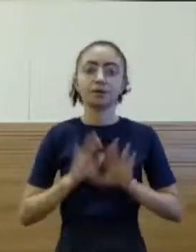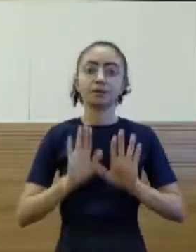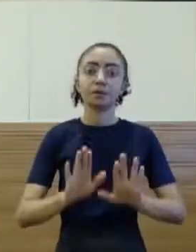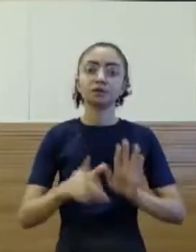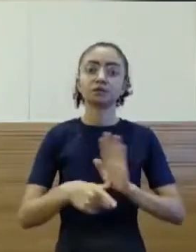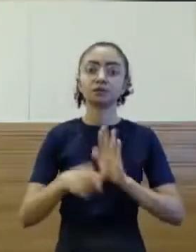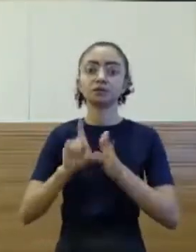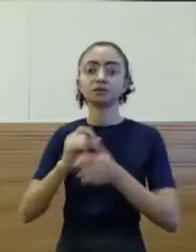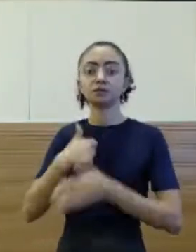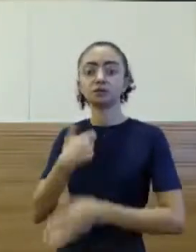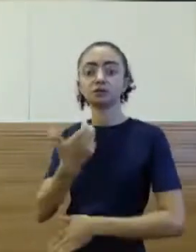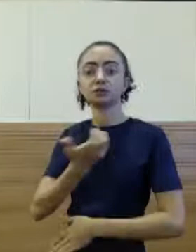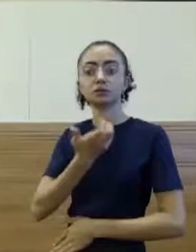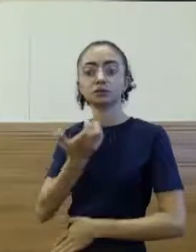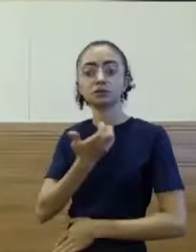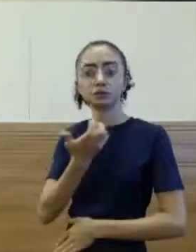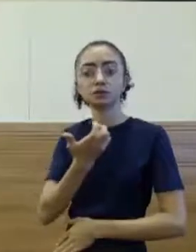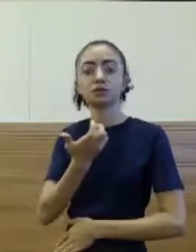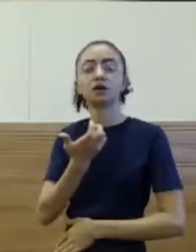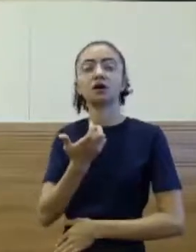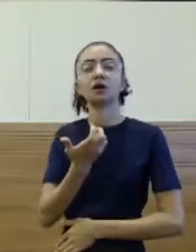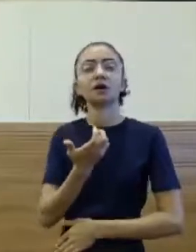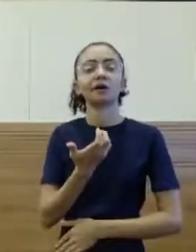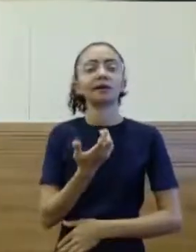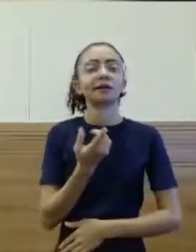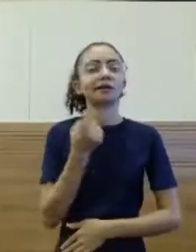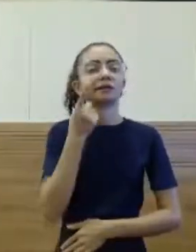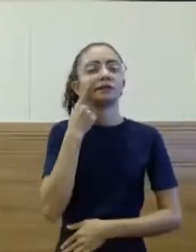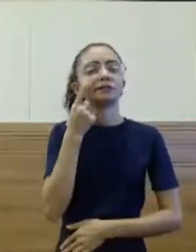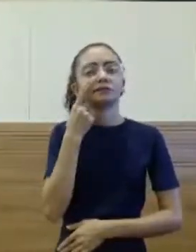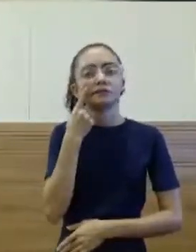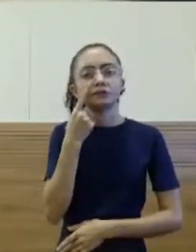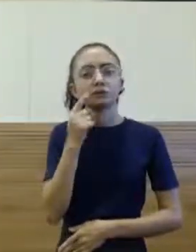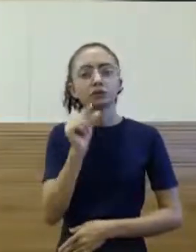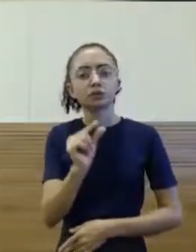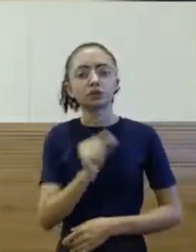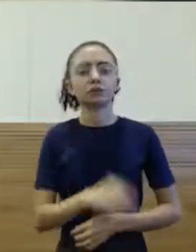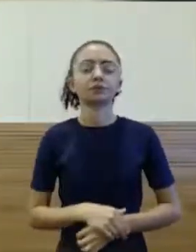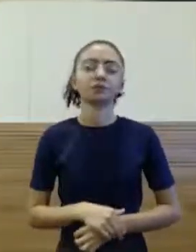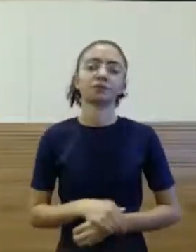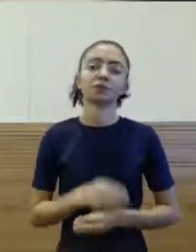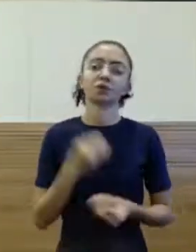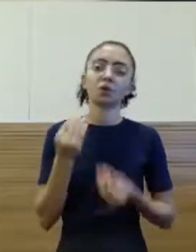but before I would like to hear a bit